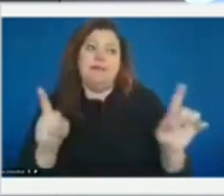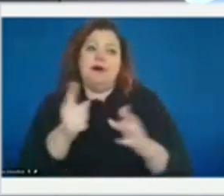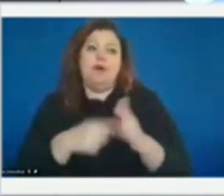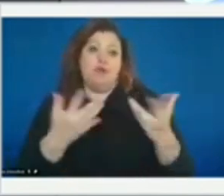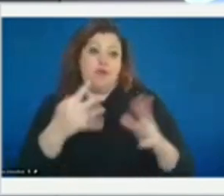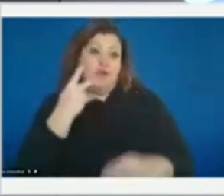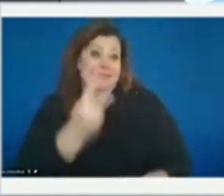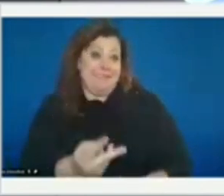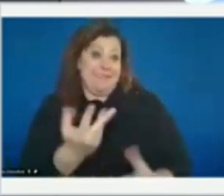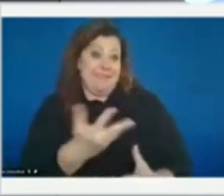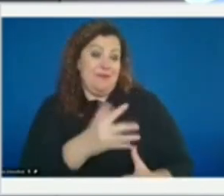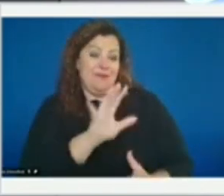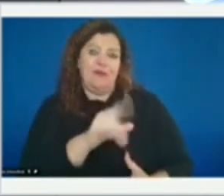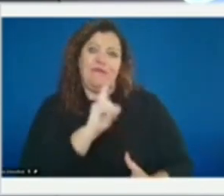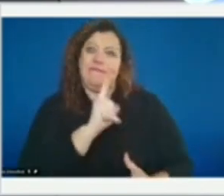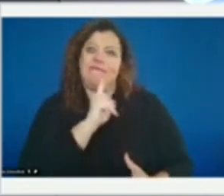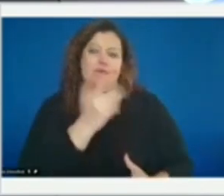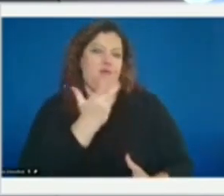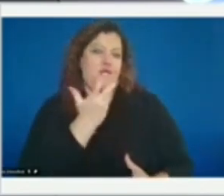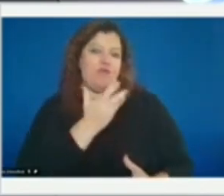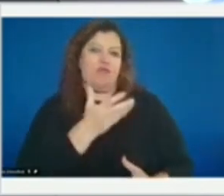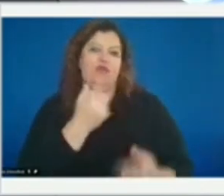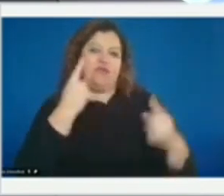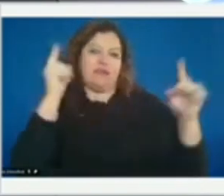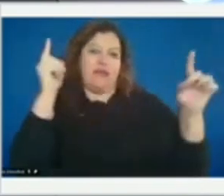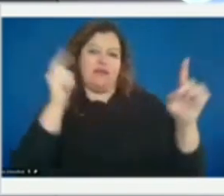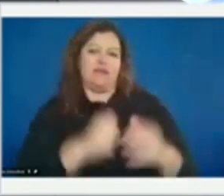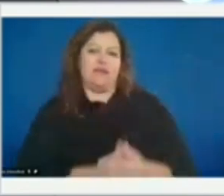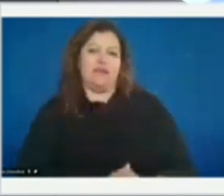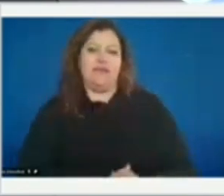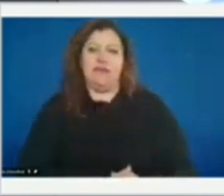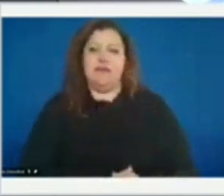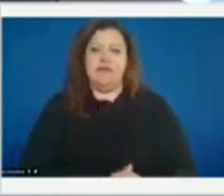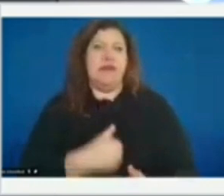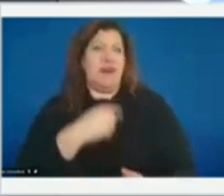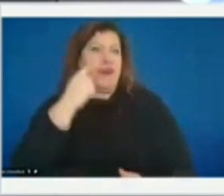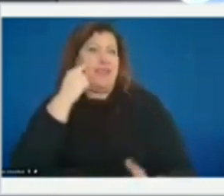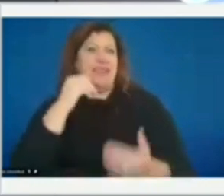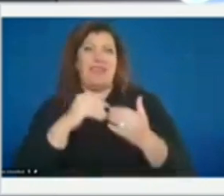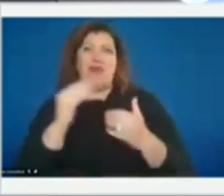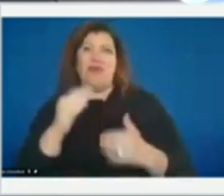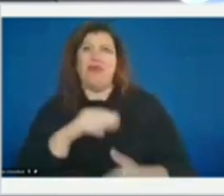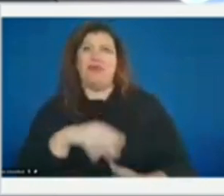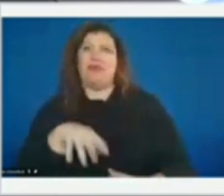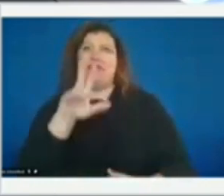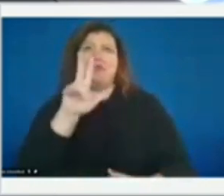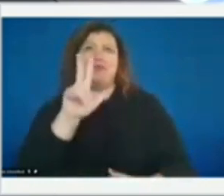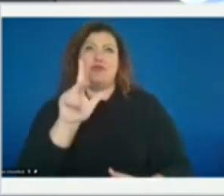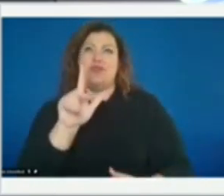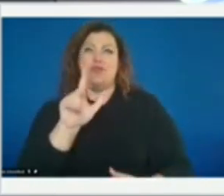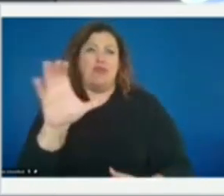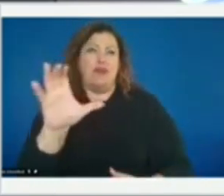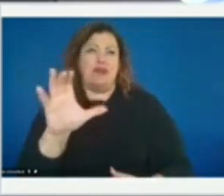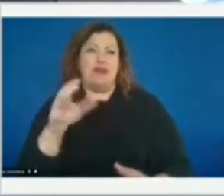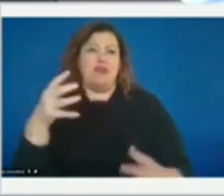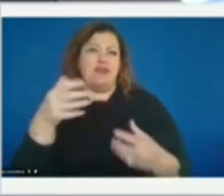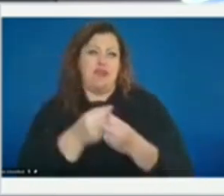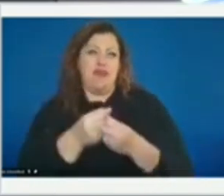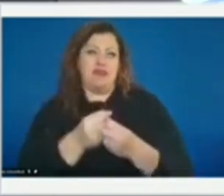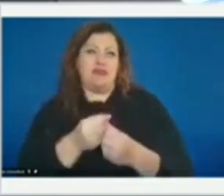been wildly successful. I think we're up over 23 or 400 crashes thus far that our civilians have responded to since we rolled